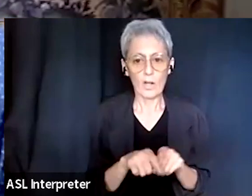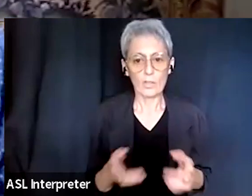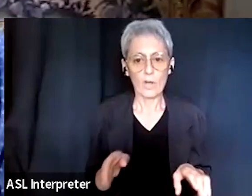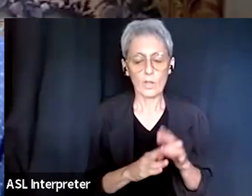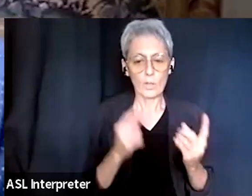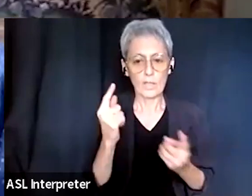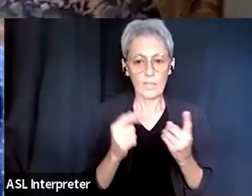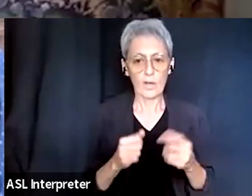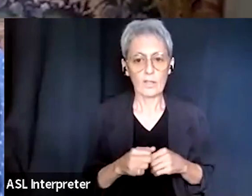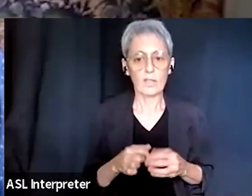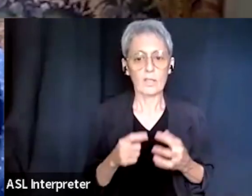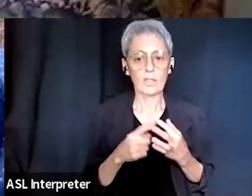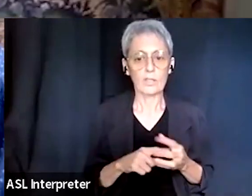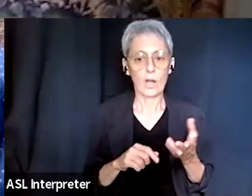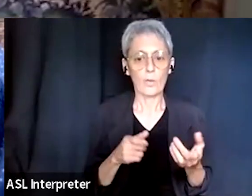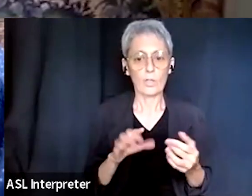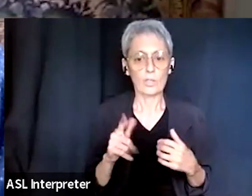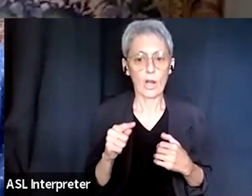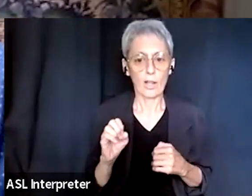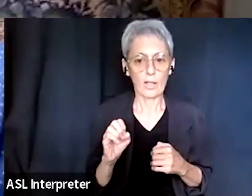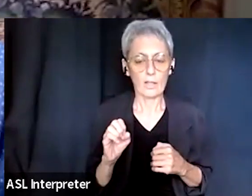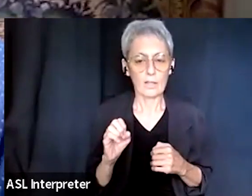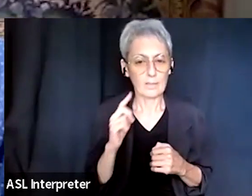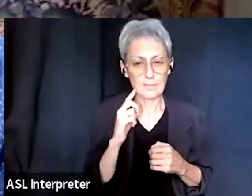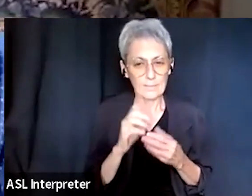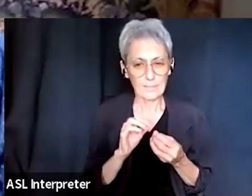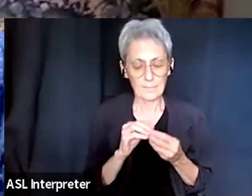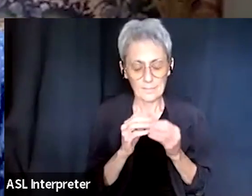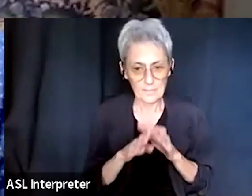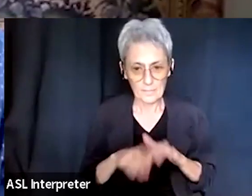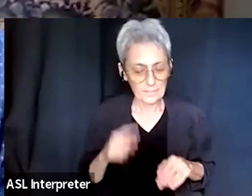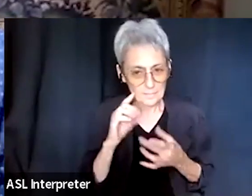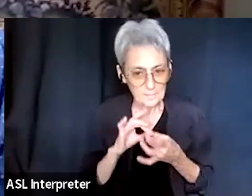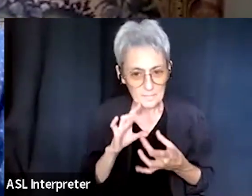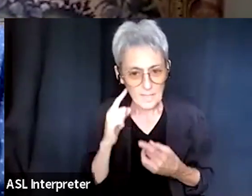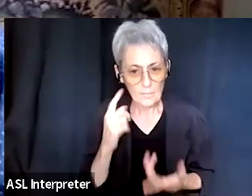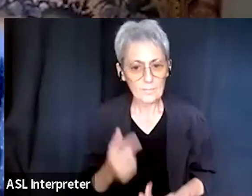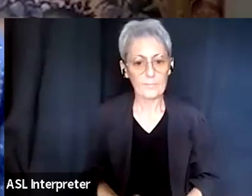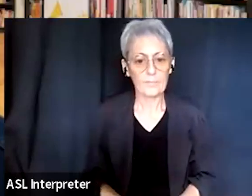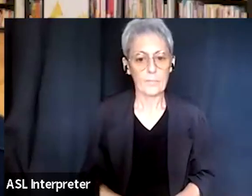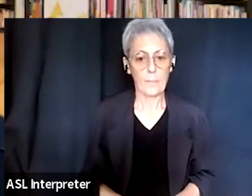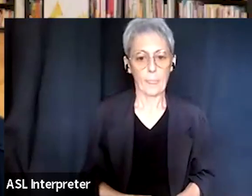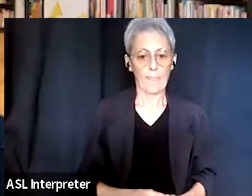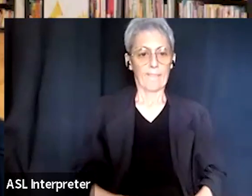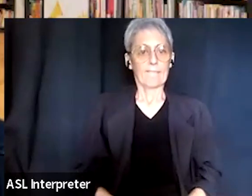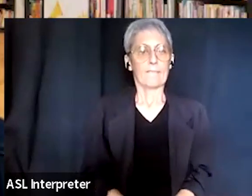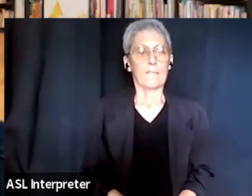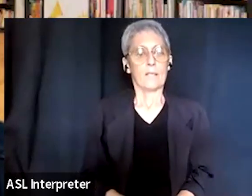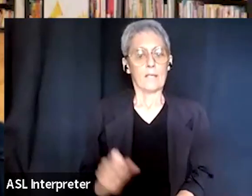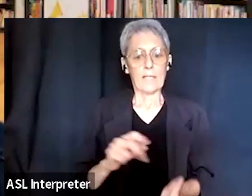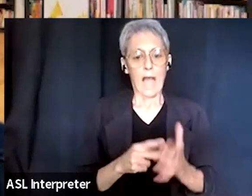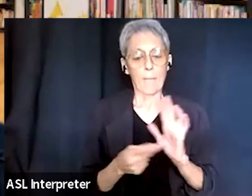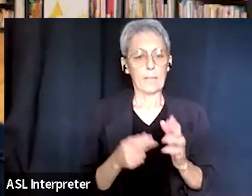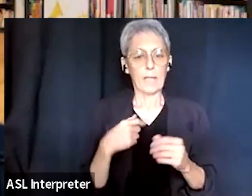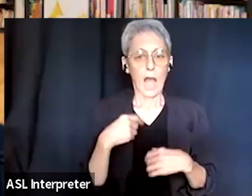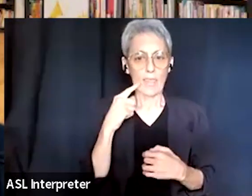Let's start off with you, Charlotte, and then Don. Really appreciate you today. Yeah, I mean, I think what we're talking about here